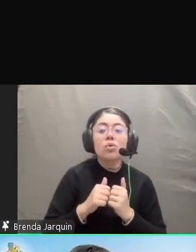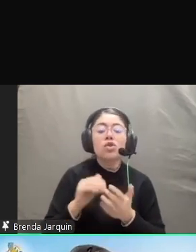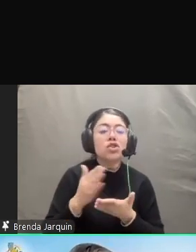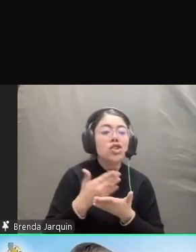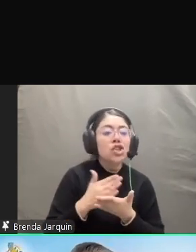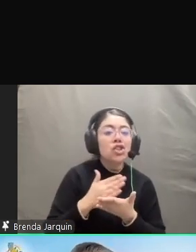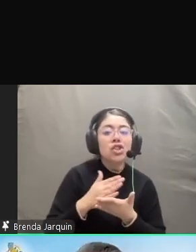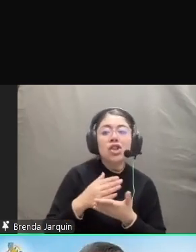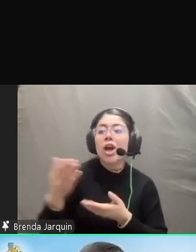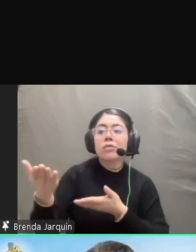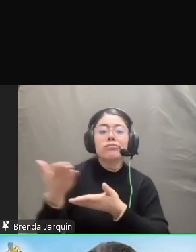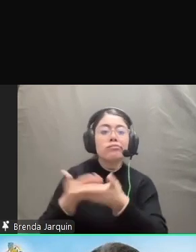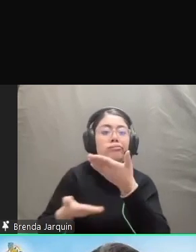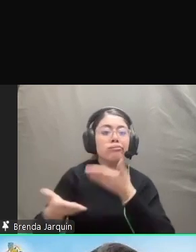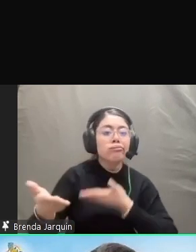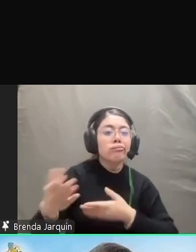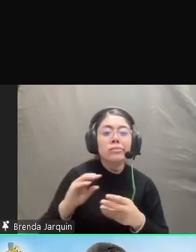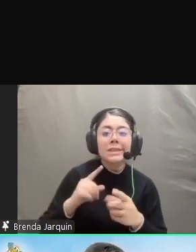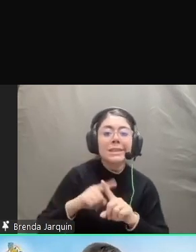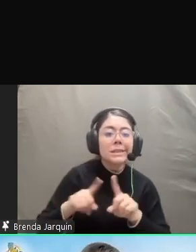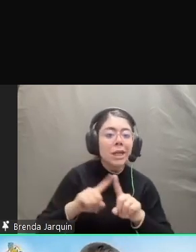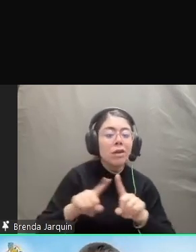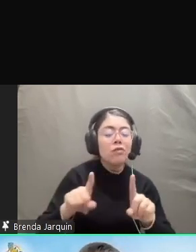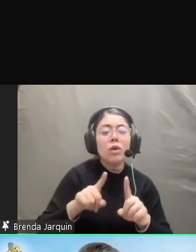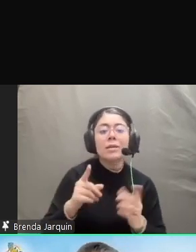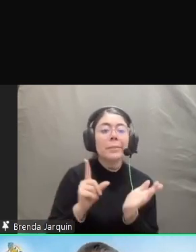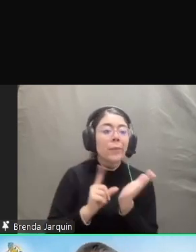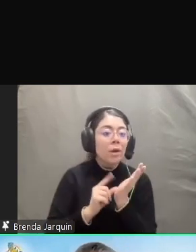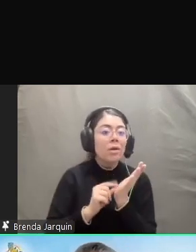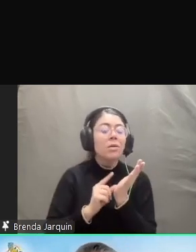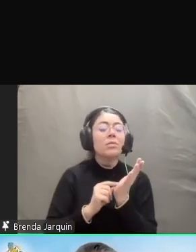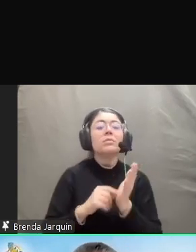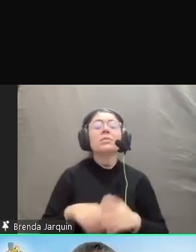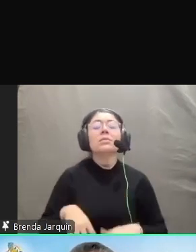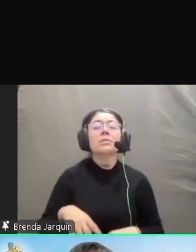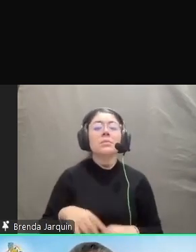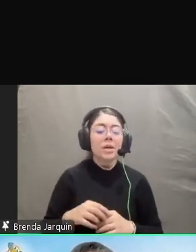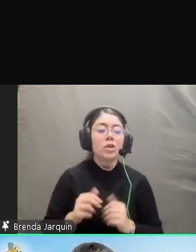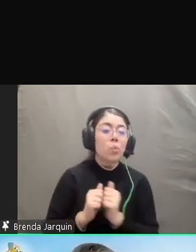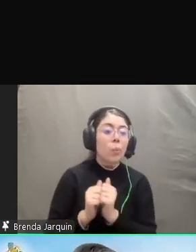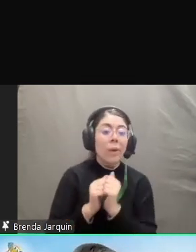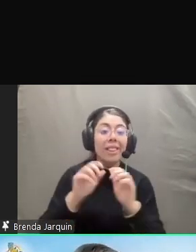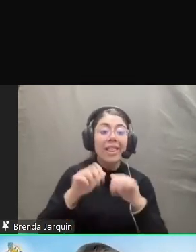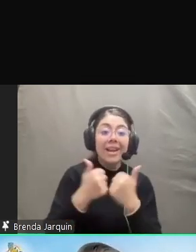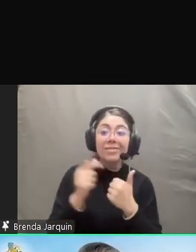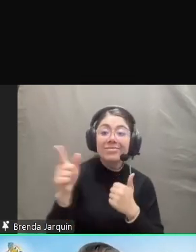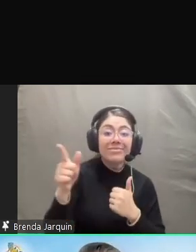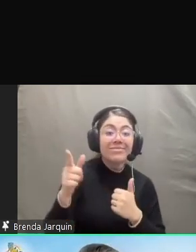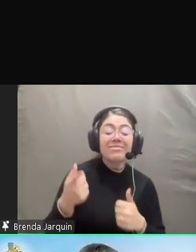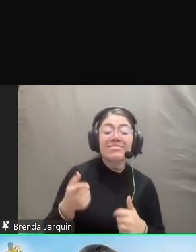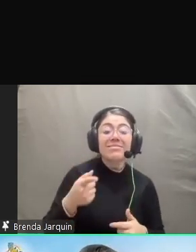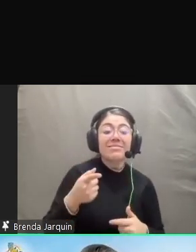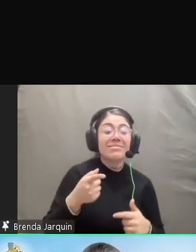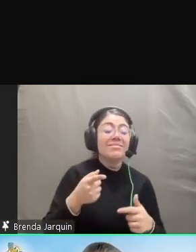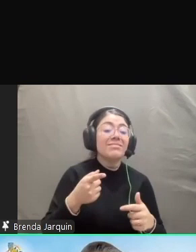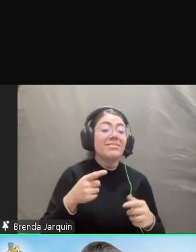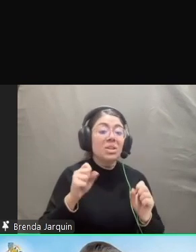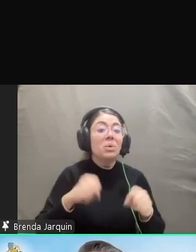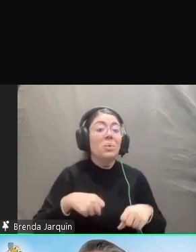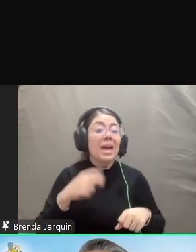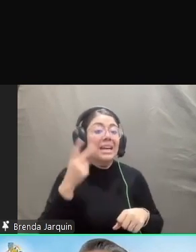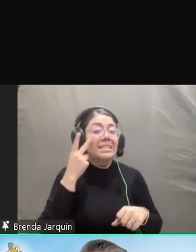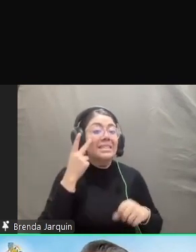and communicating across the agency. This is a very simple list, but in reality, it's a